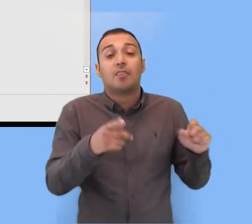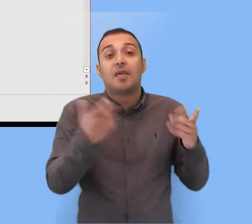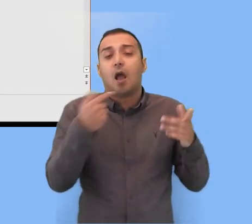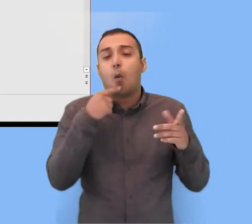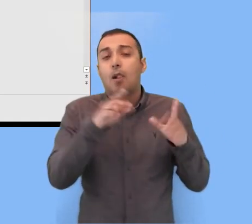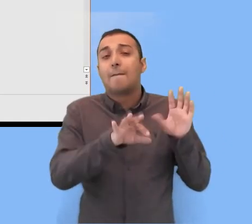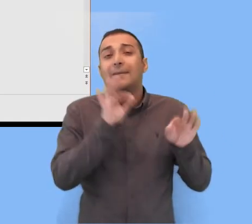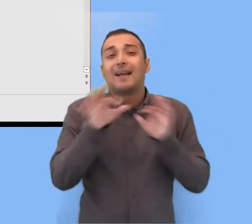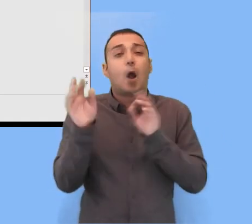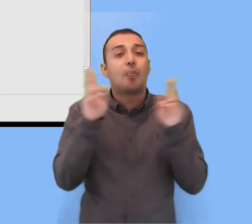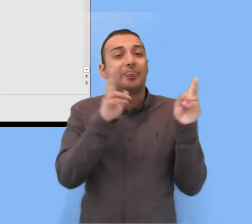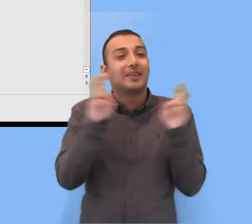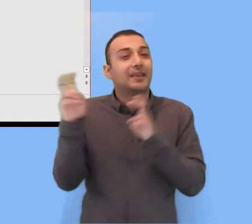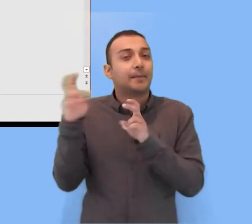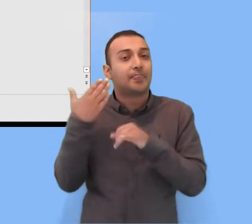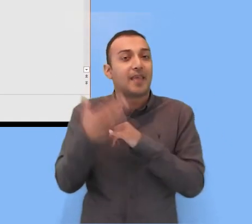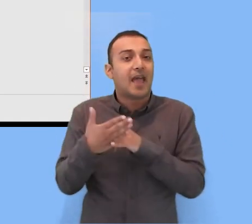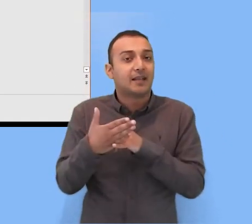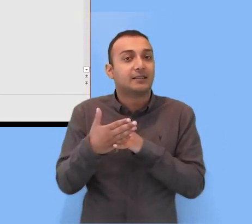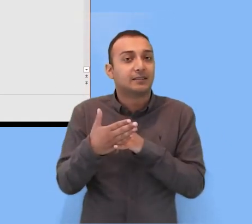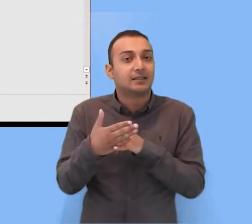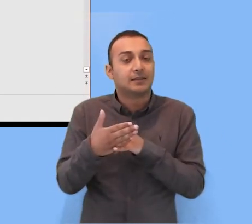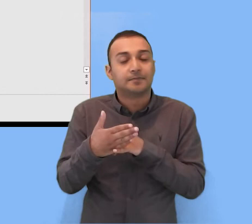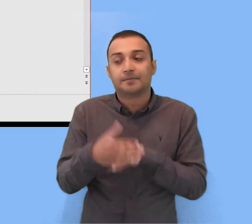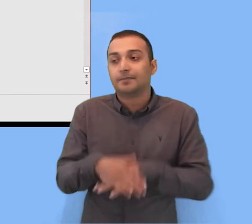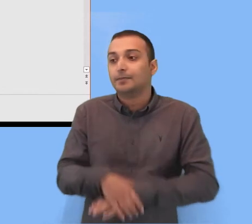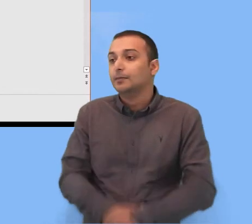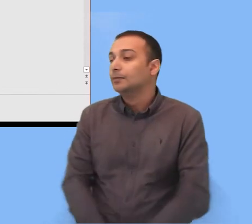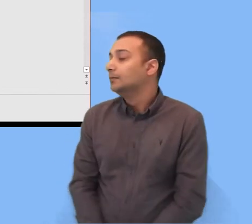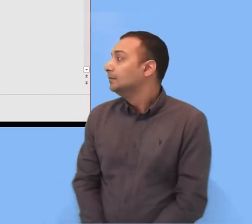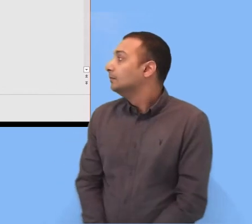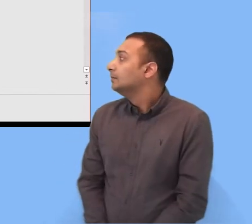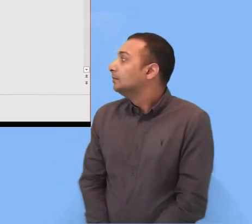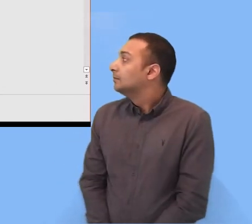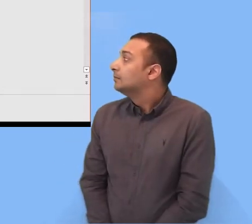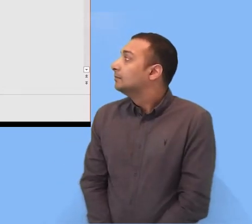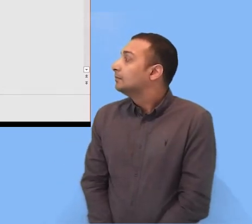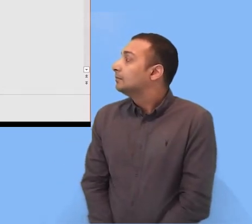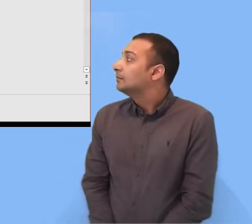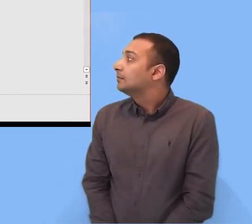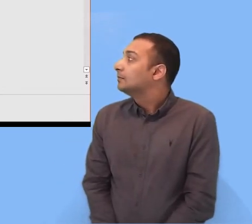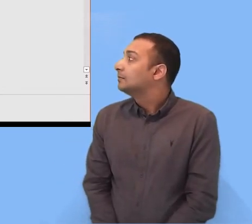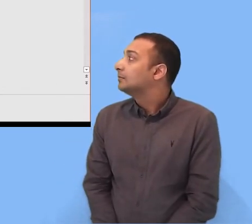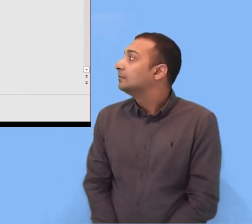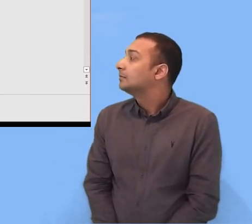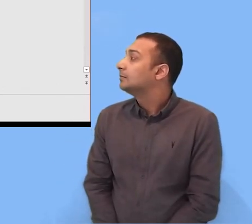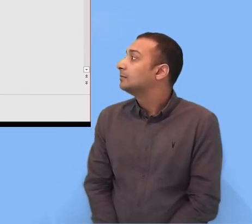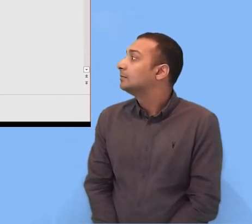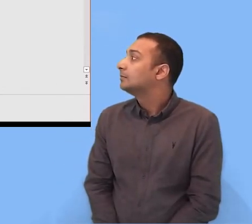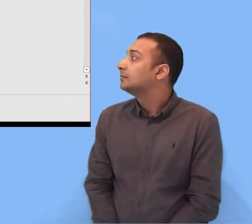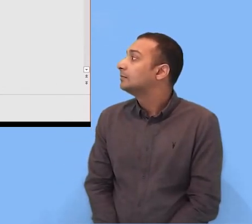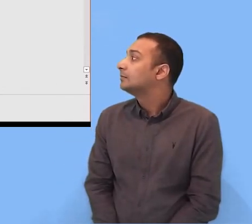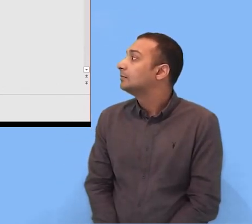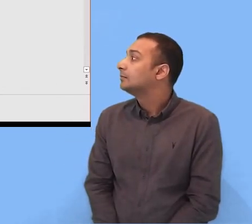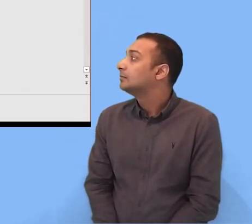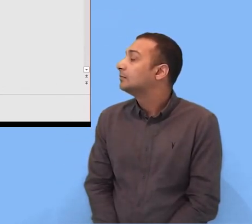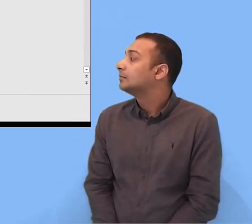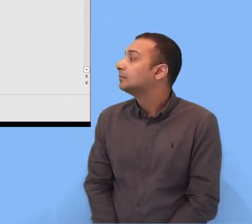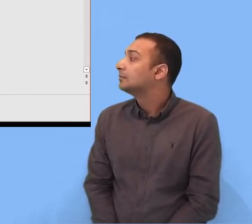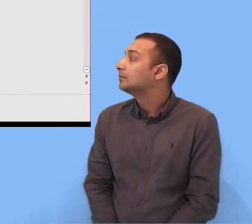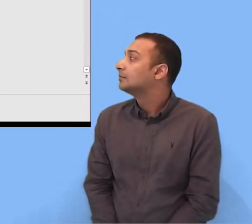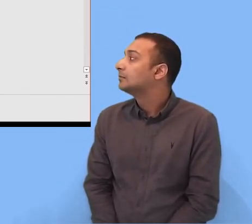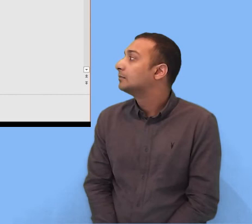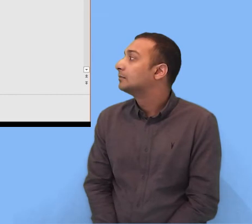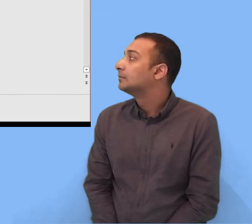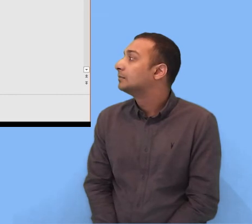at the end. But I want to present all three mothers' narratives first. So on